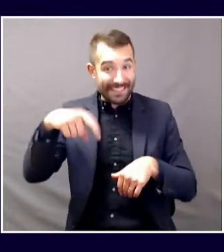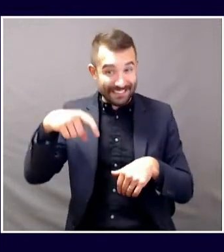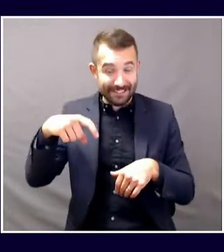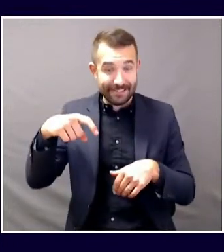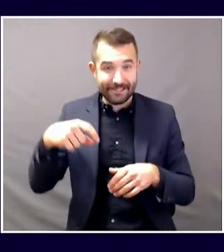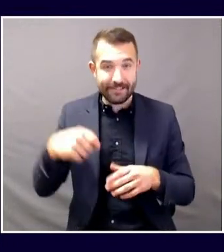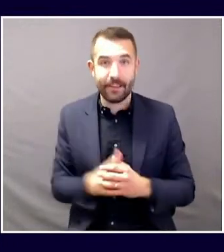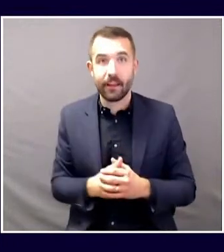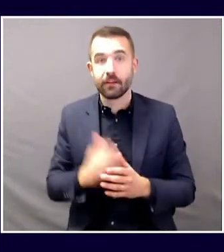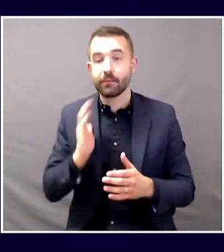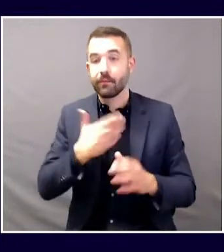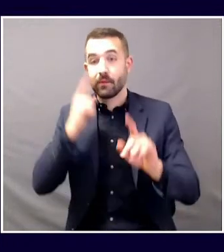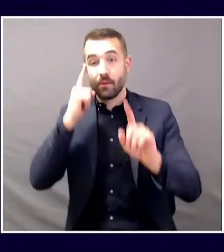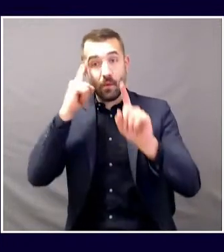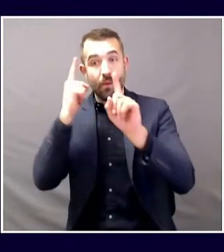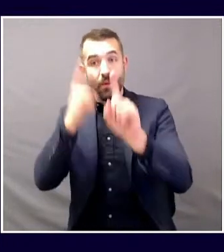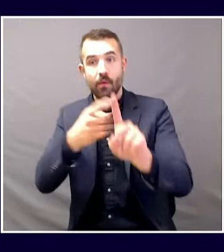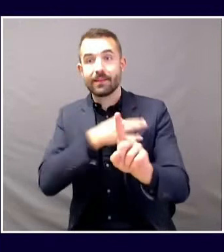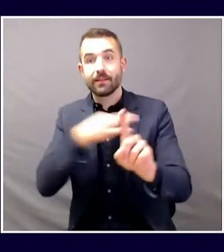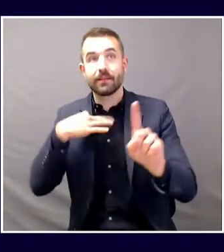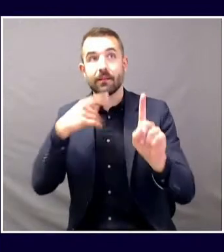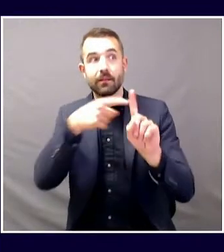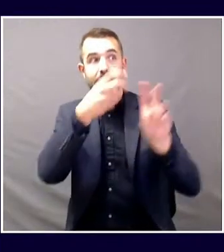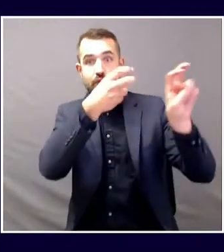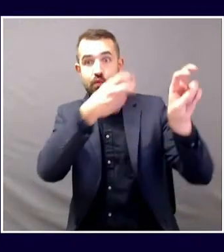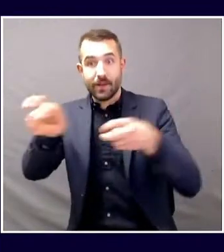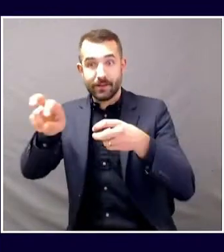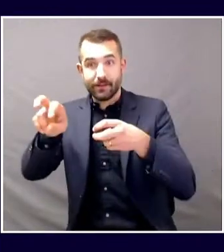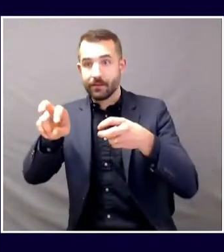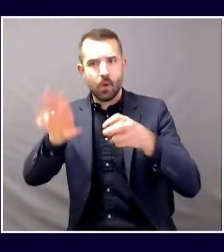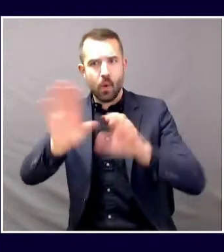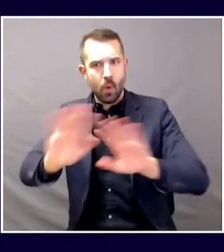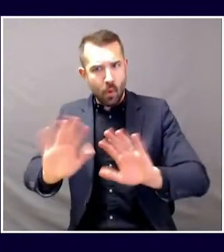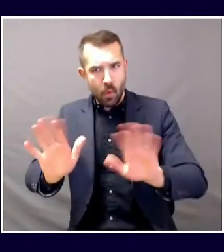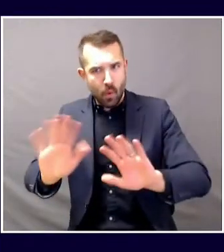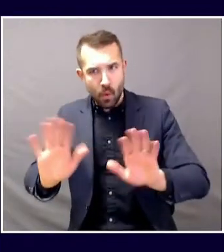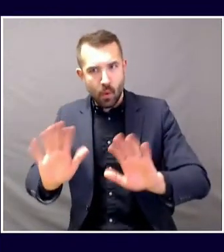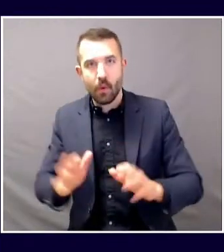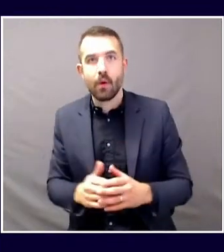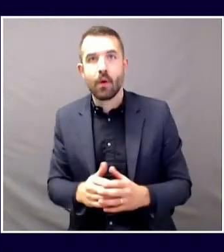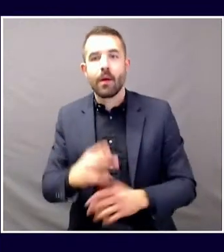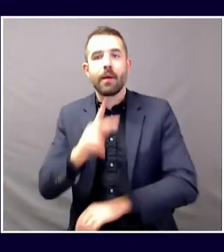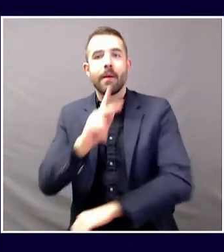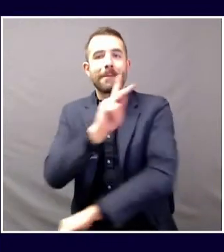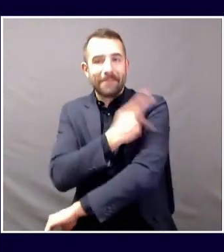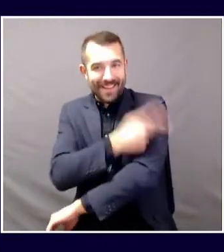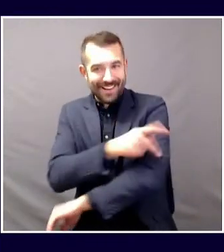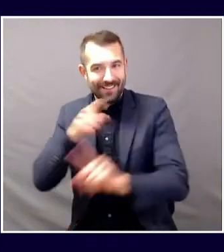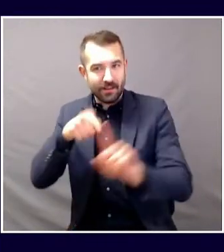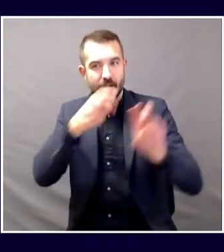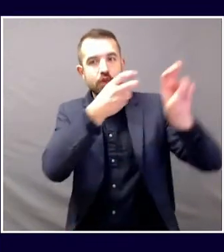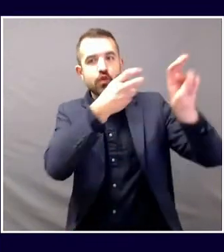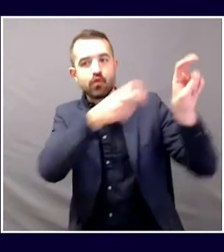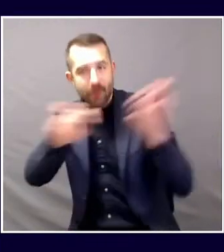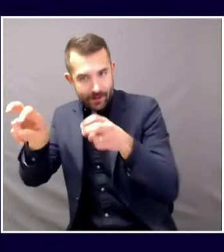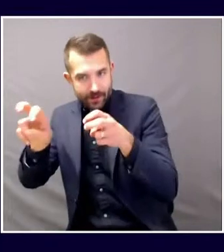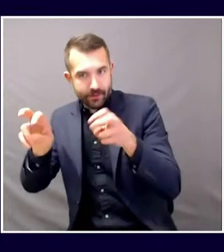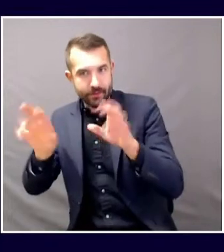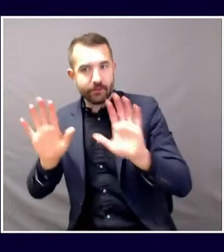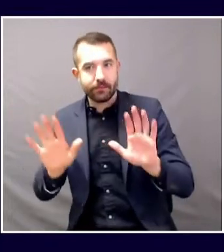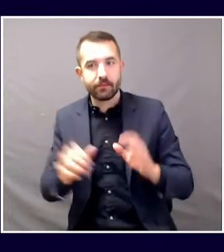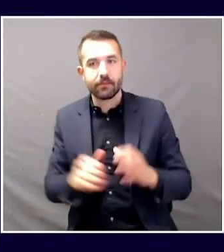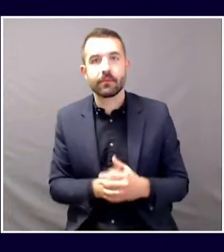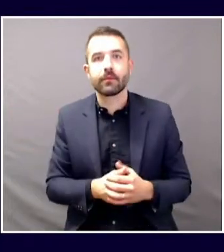the staff to the hospital, but move patients to the hospitals where the staff are. So that's more of a centralization